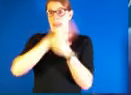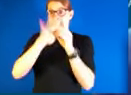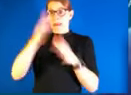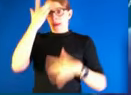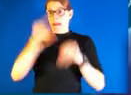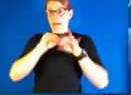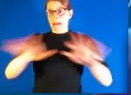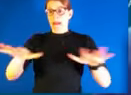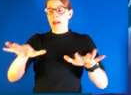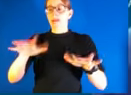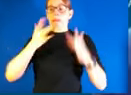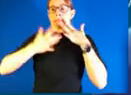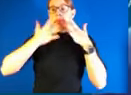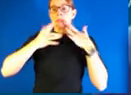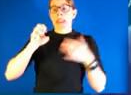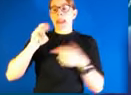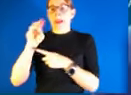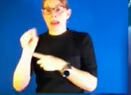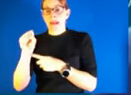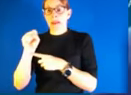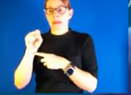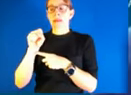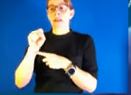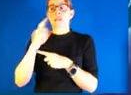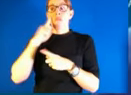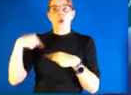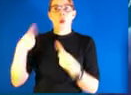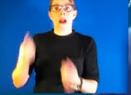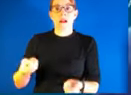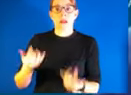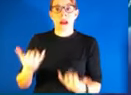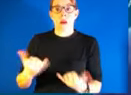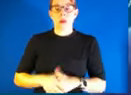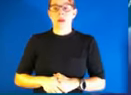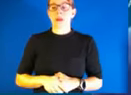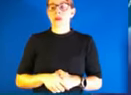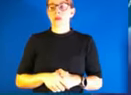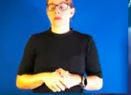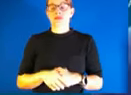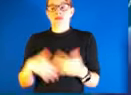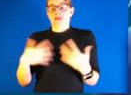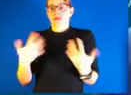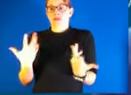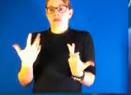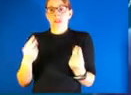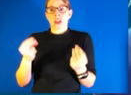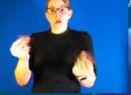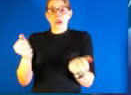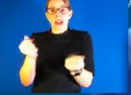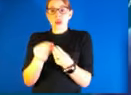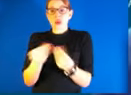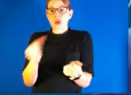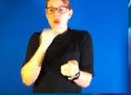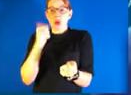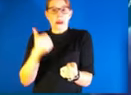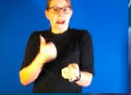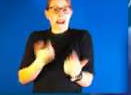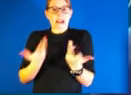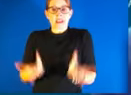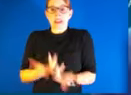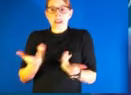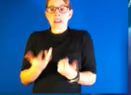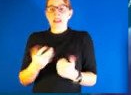EMS providers, EMTs, paramedics for a while now, and we don't really have a good quick solution to the lack of providers to start with. So